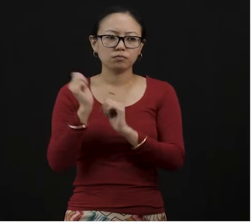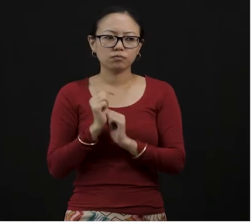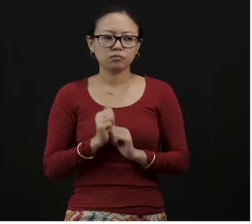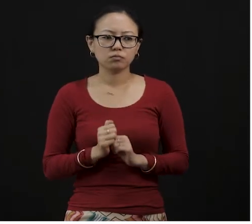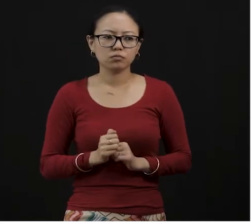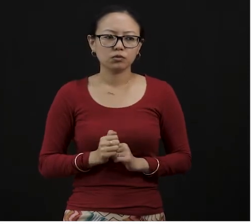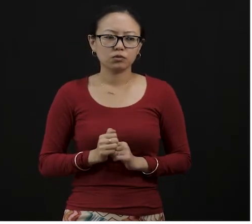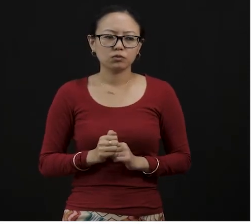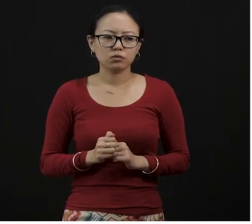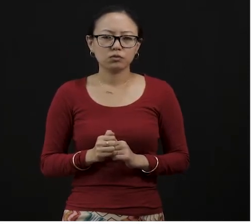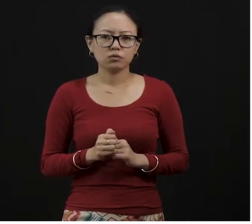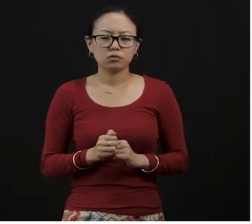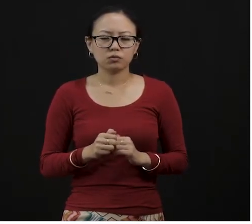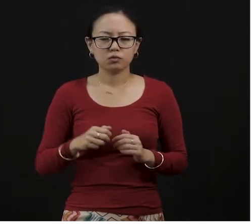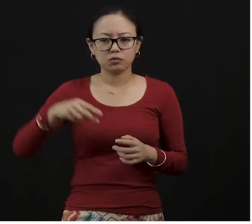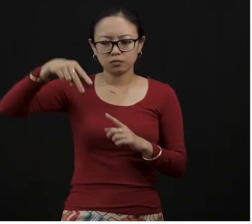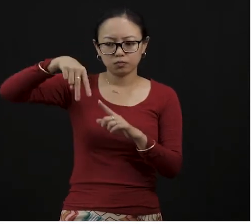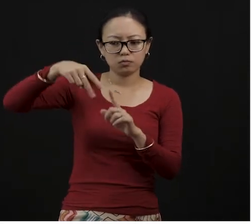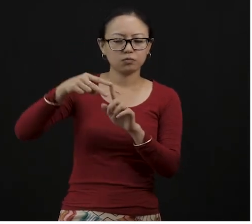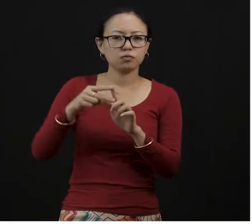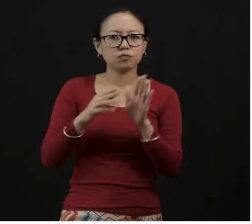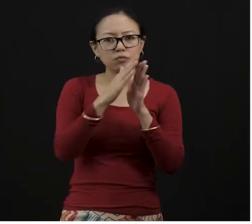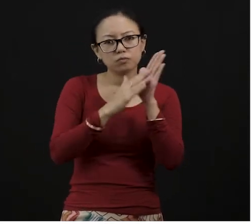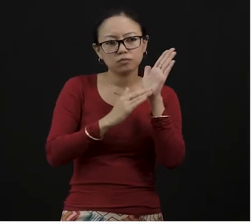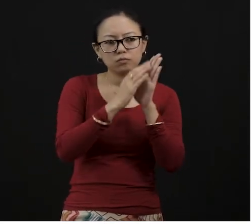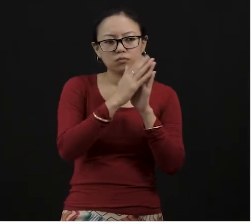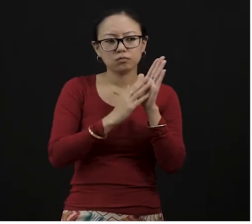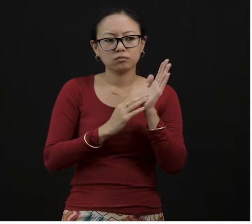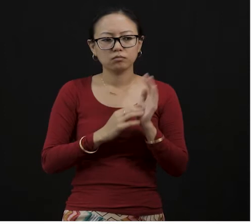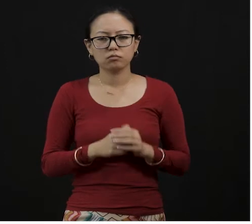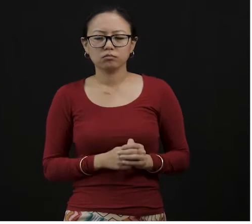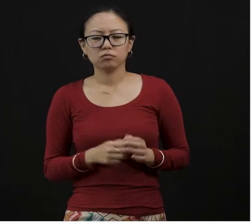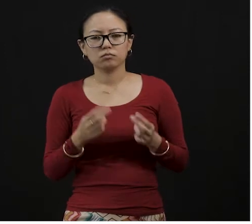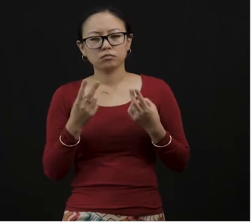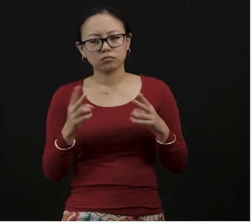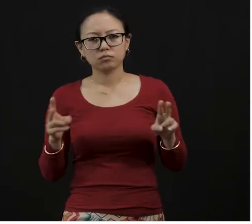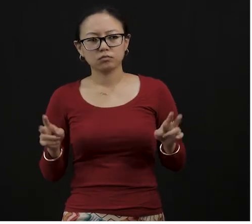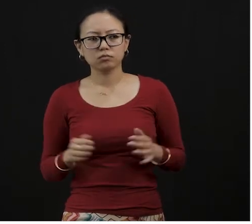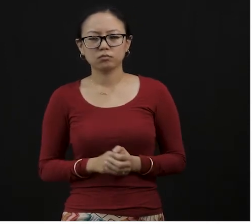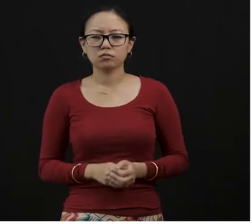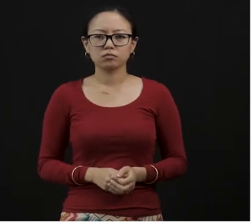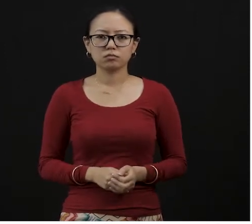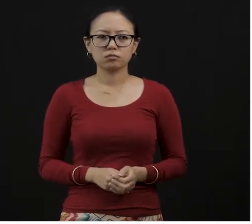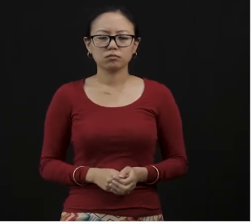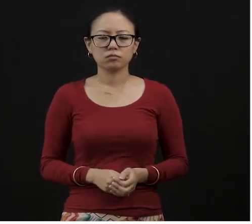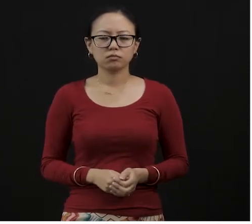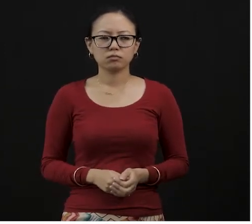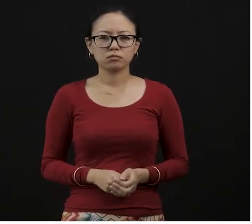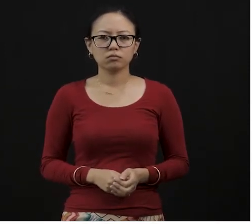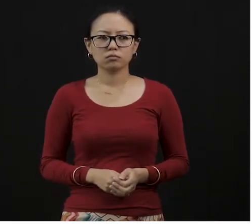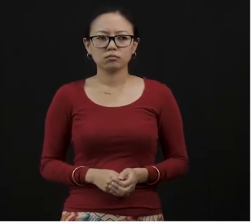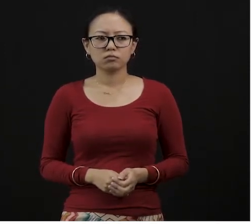before the standard unit were introduced, we were using this base, hand span, cubit, or foot span. But